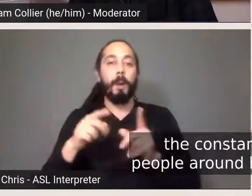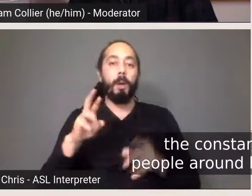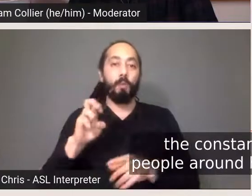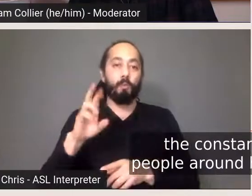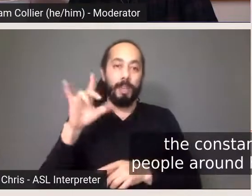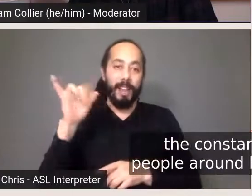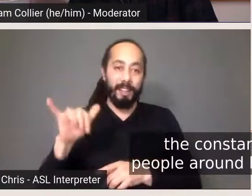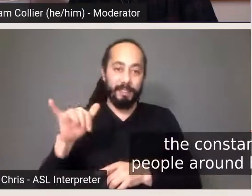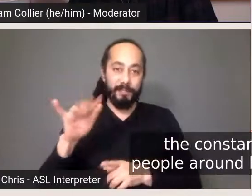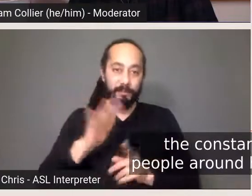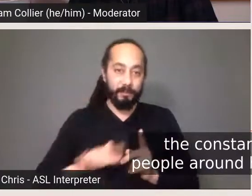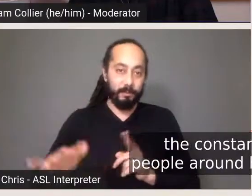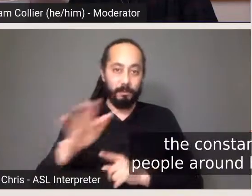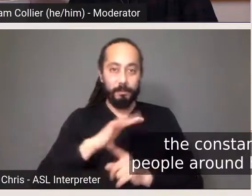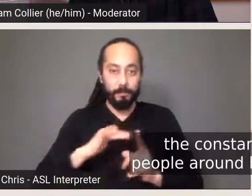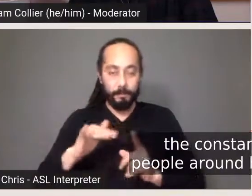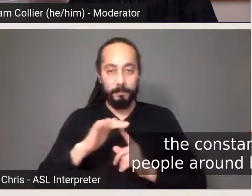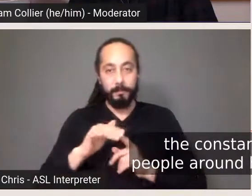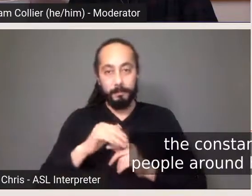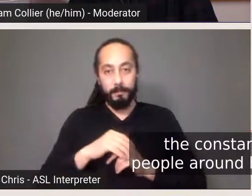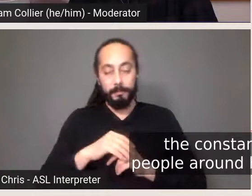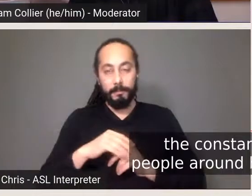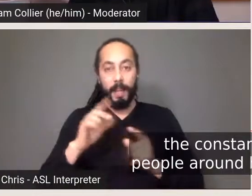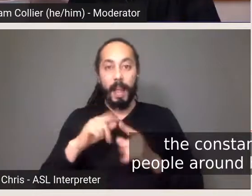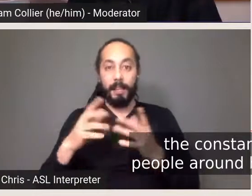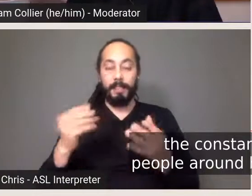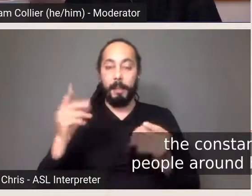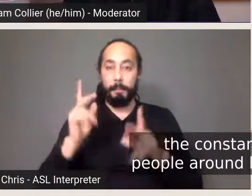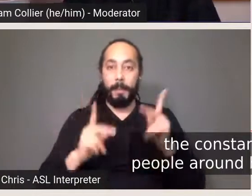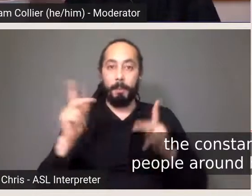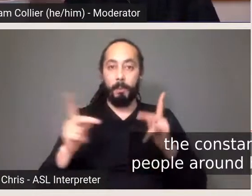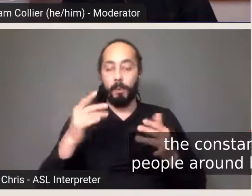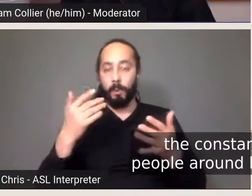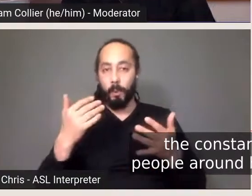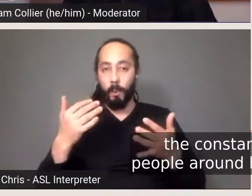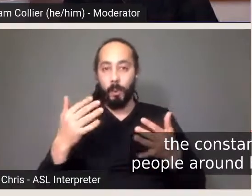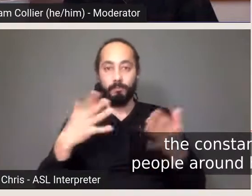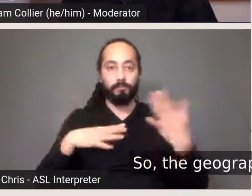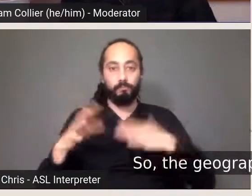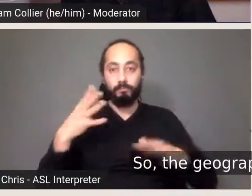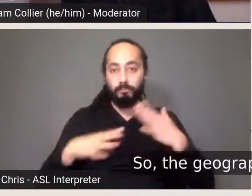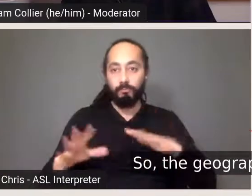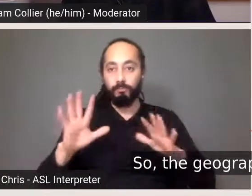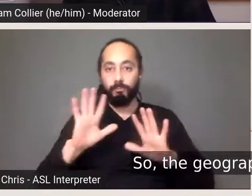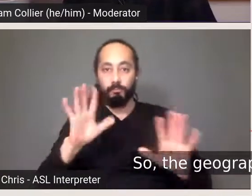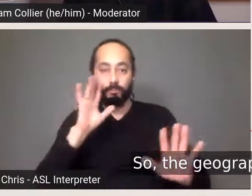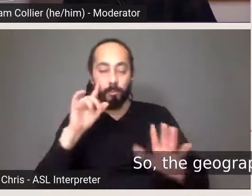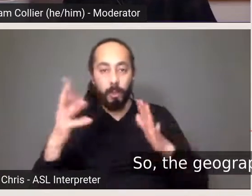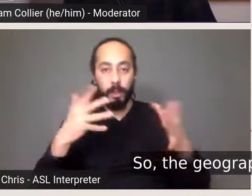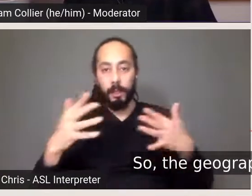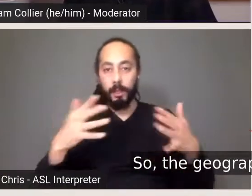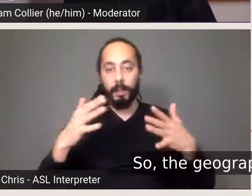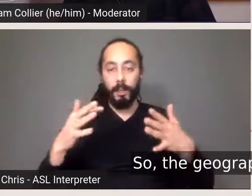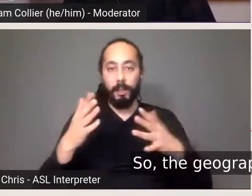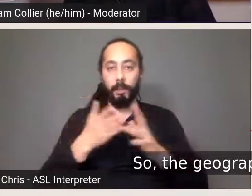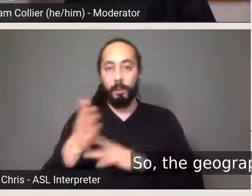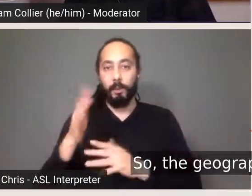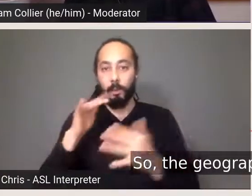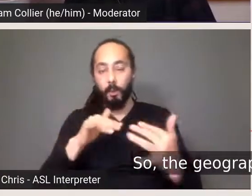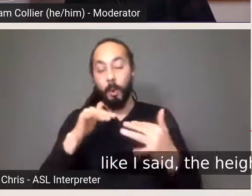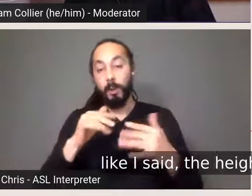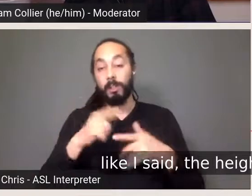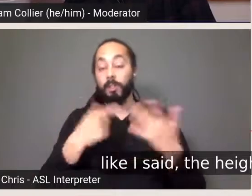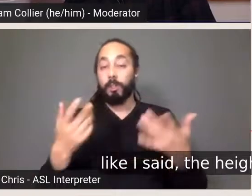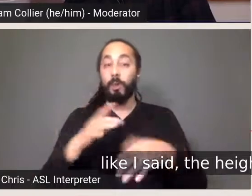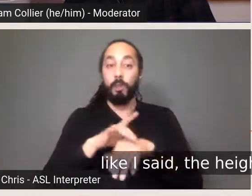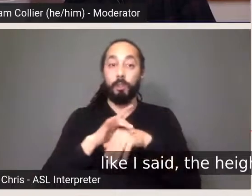by the contemporaneous people around him and the war. So the geography of